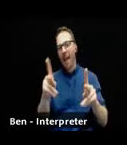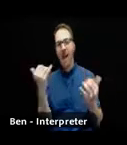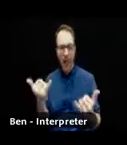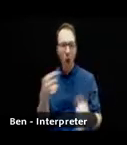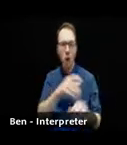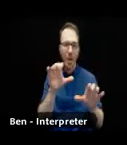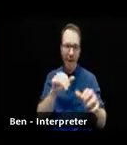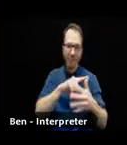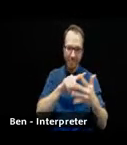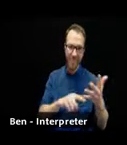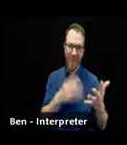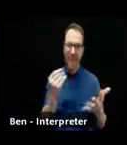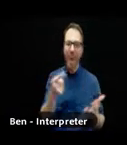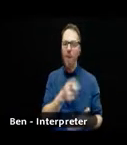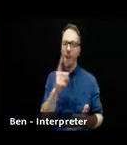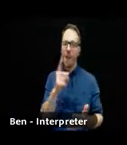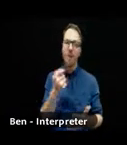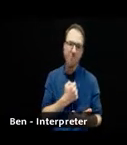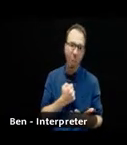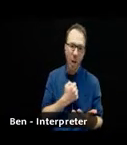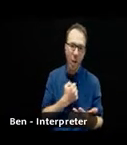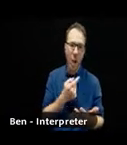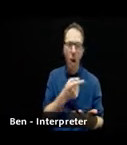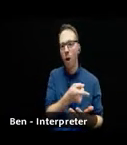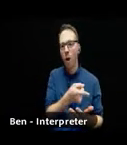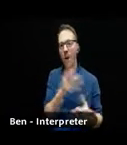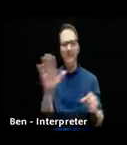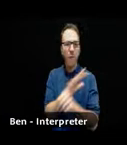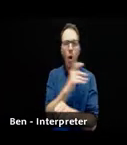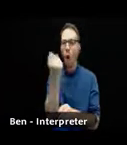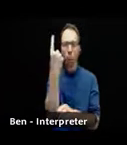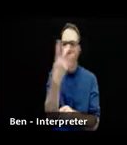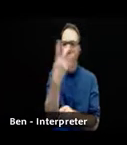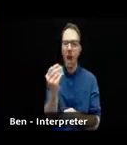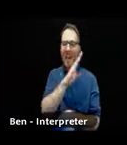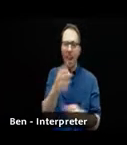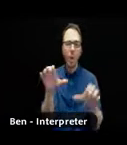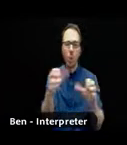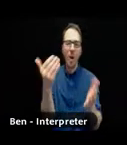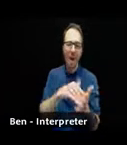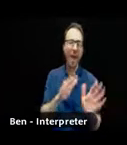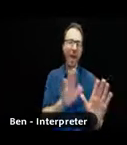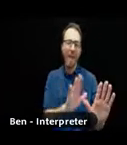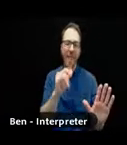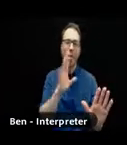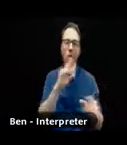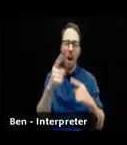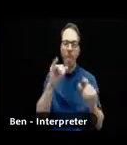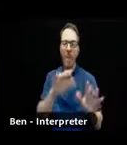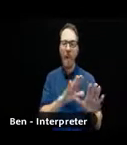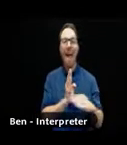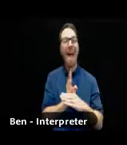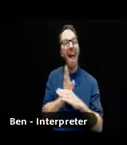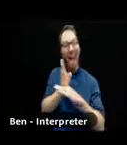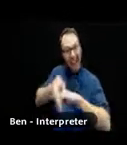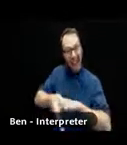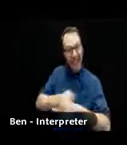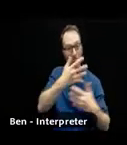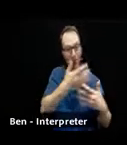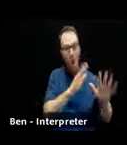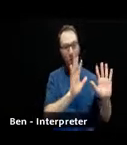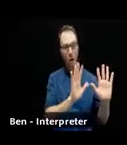that, and you fully understood it, and you'll never do it again. That's when we start talking about that. After the whole thing is over, and